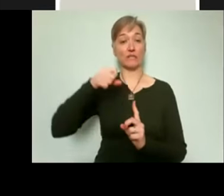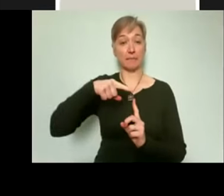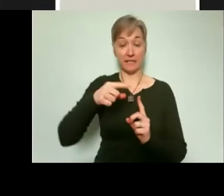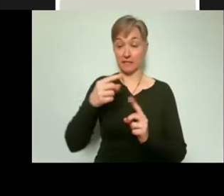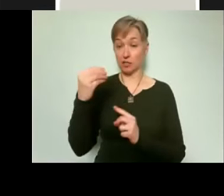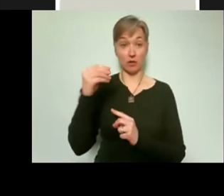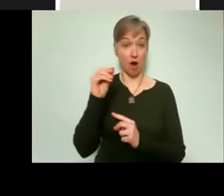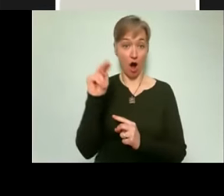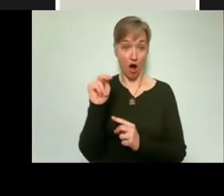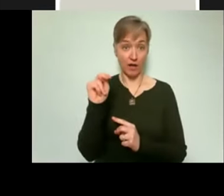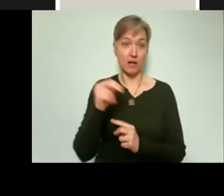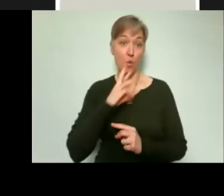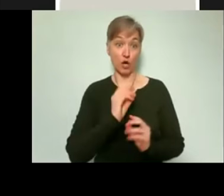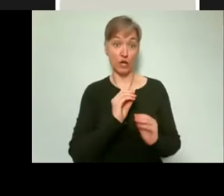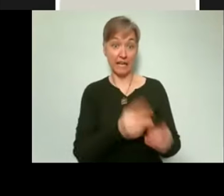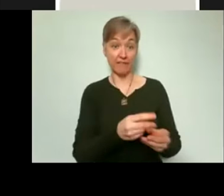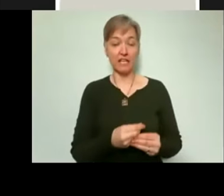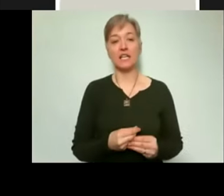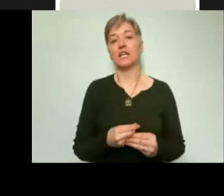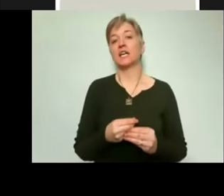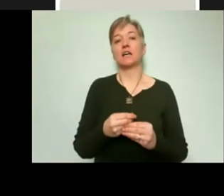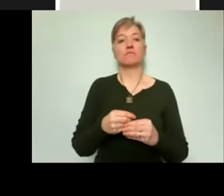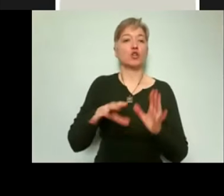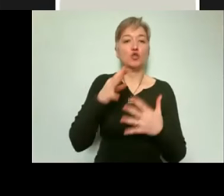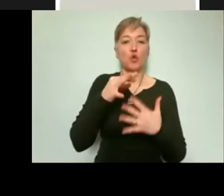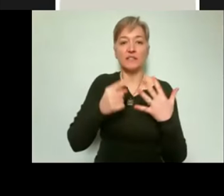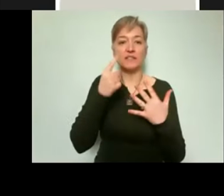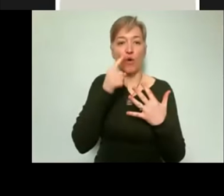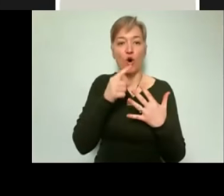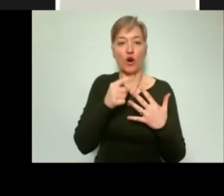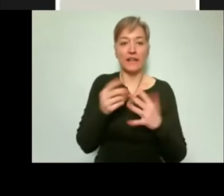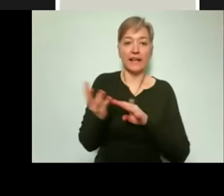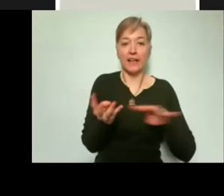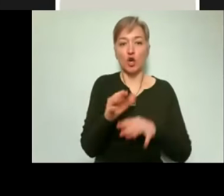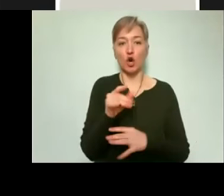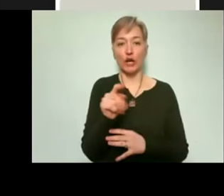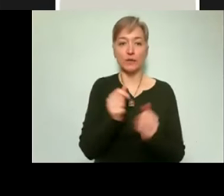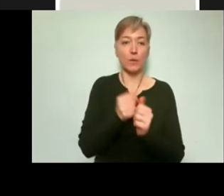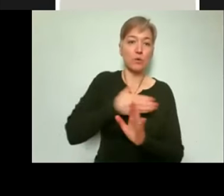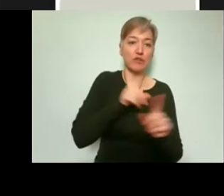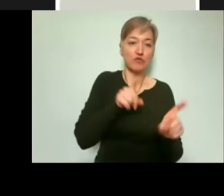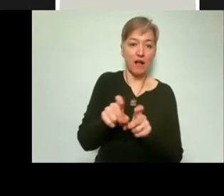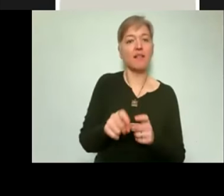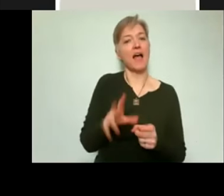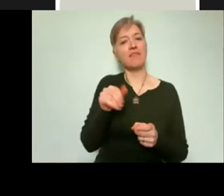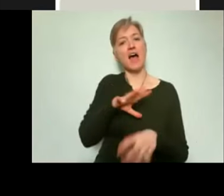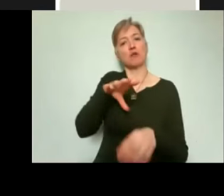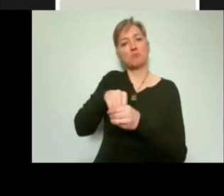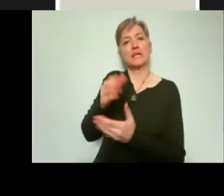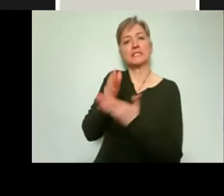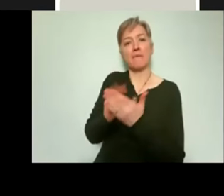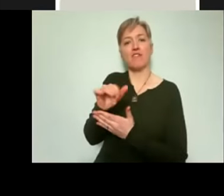water was given, choice on the current in previous trials, and so on. And you can see that these account for some amount of variance, some more than